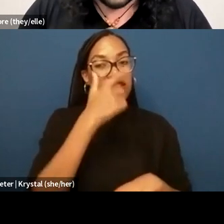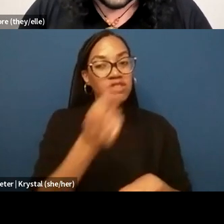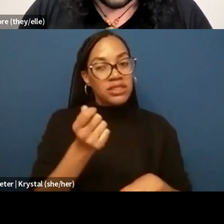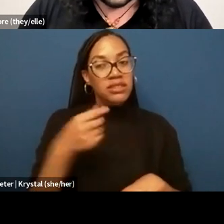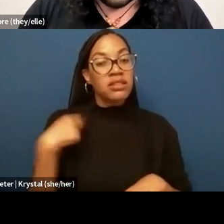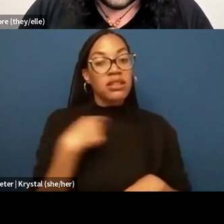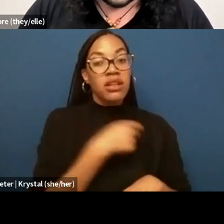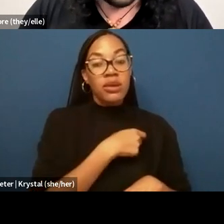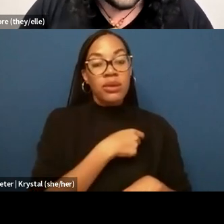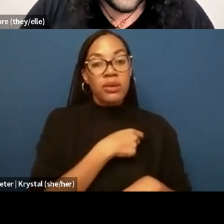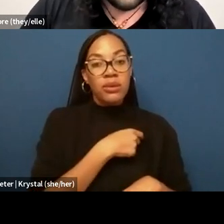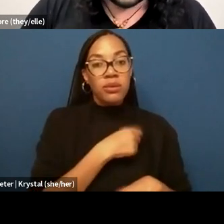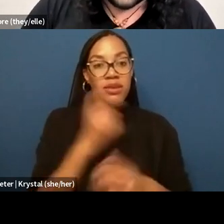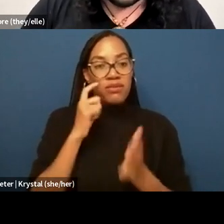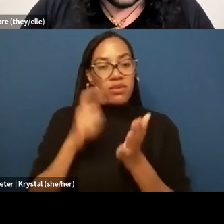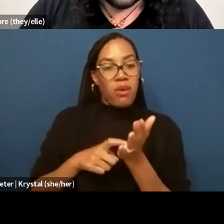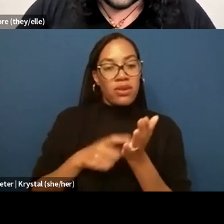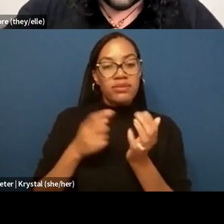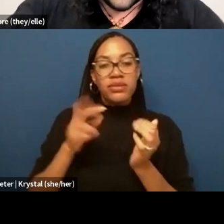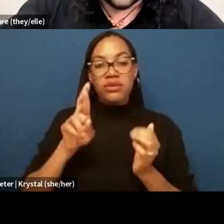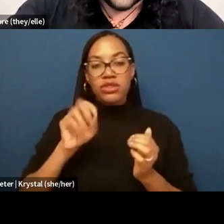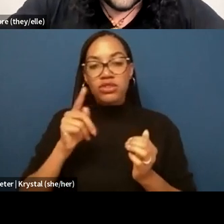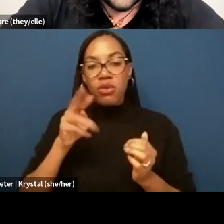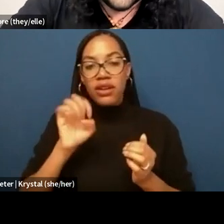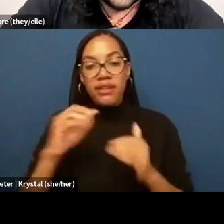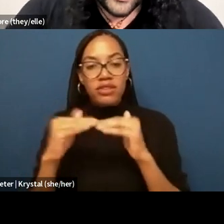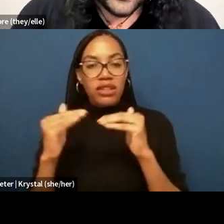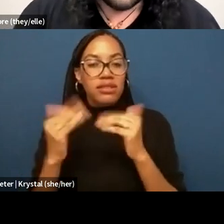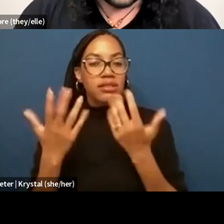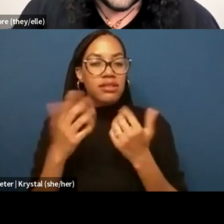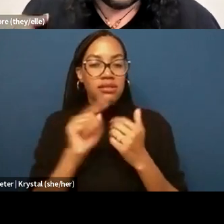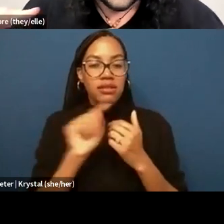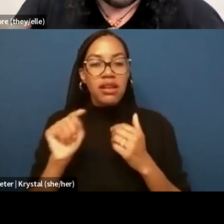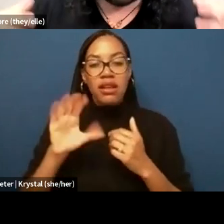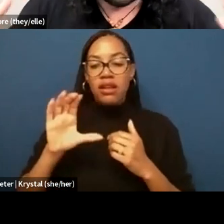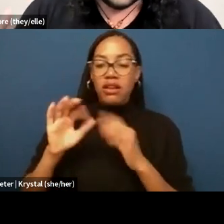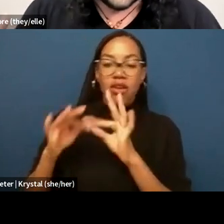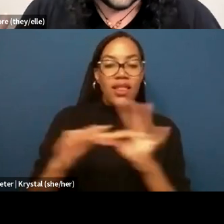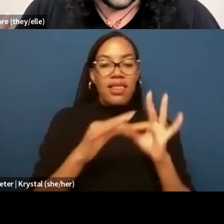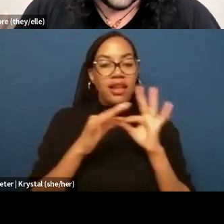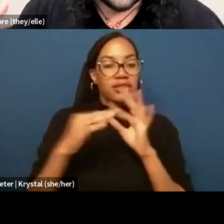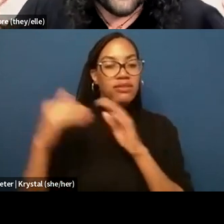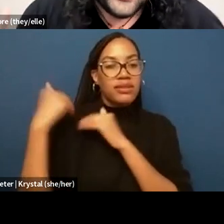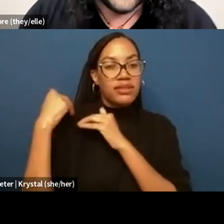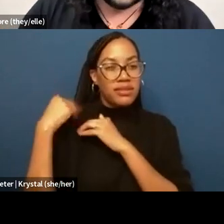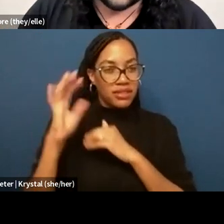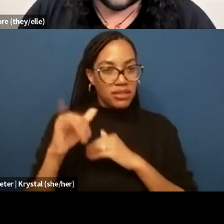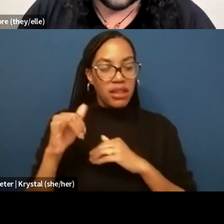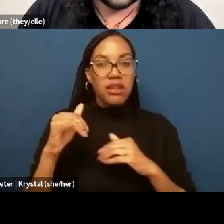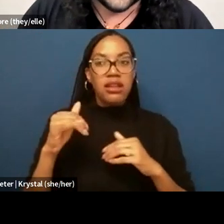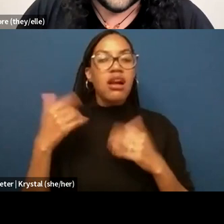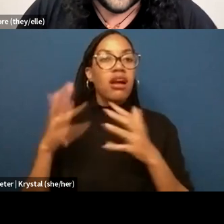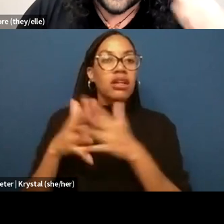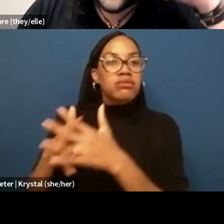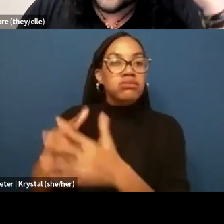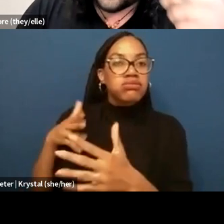now were eliminated. So a lot of us who live in this wider diaspora, right, we have to relearn and reconnect to those